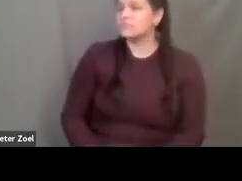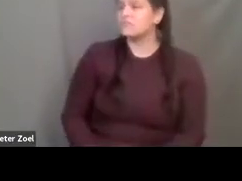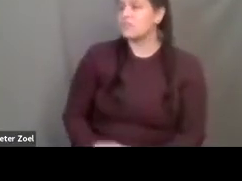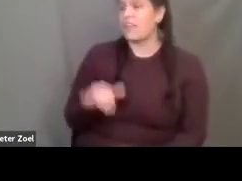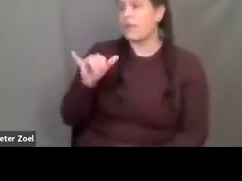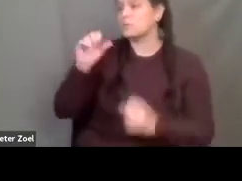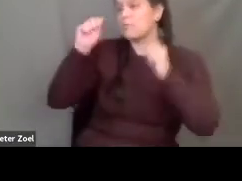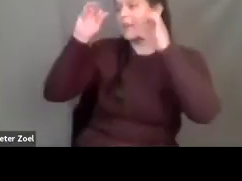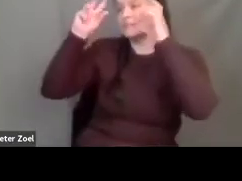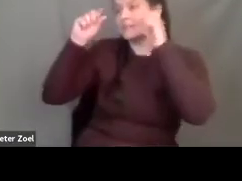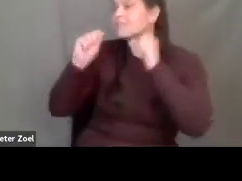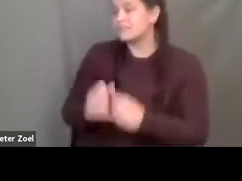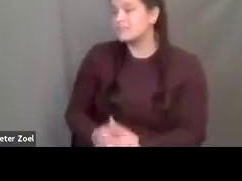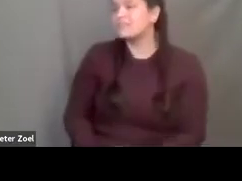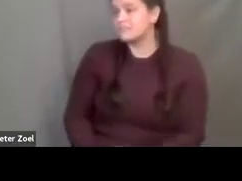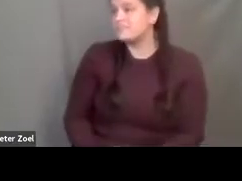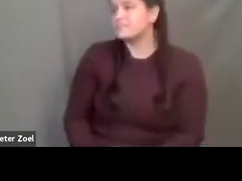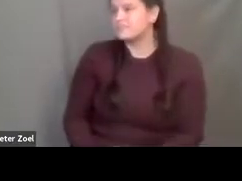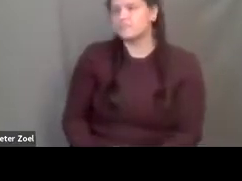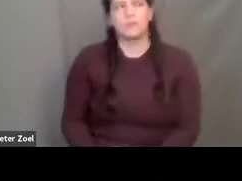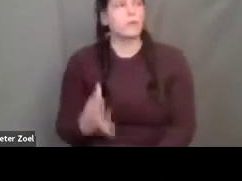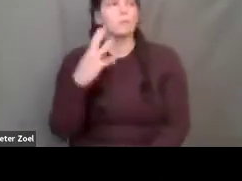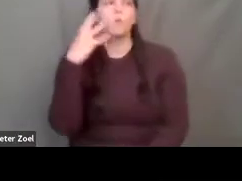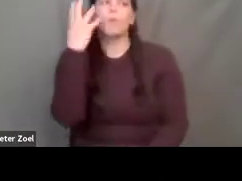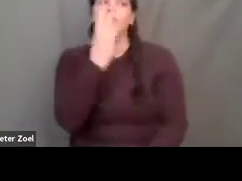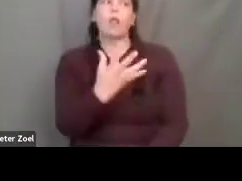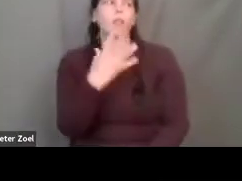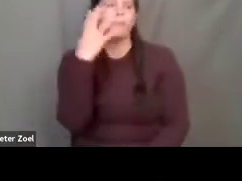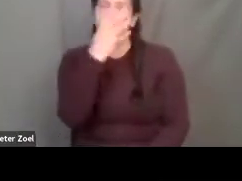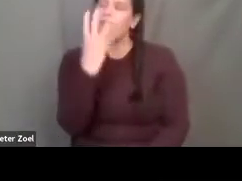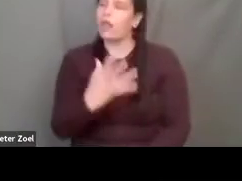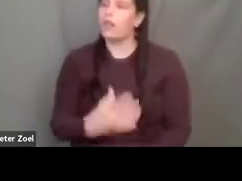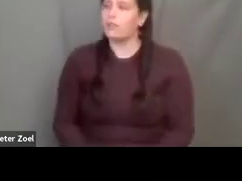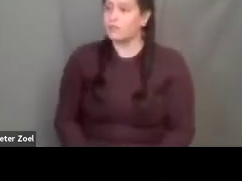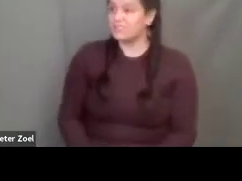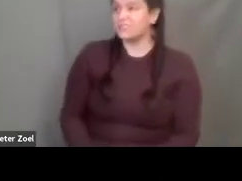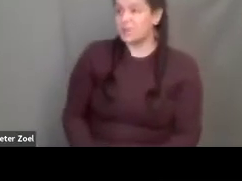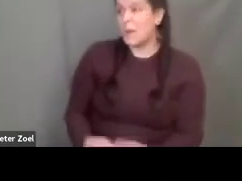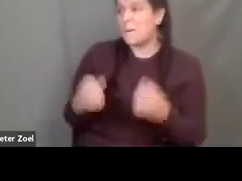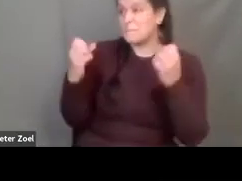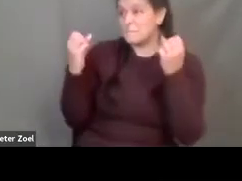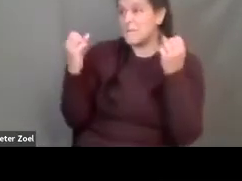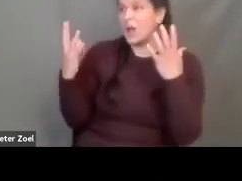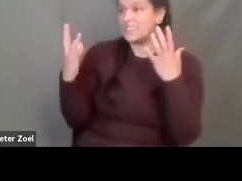was Oof. amazing. Beautiful, beautiful. Multitasker.